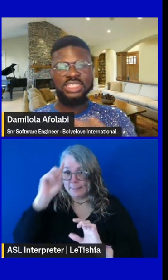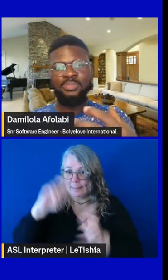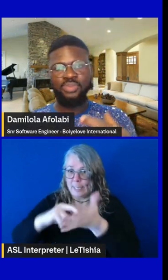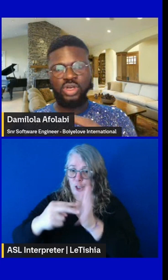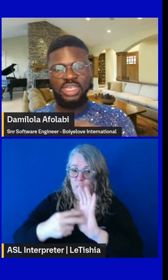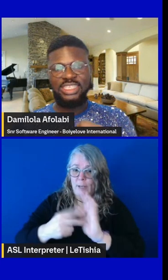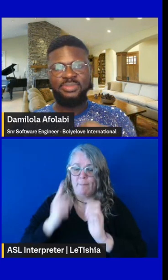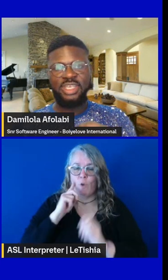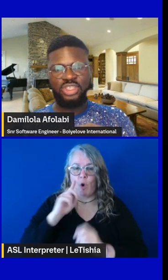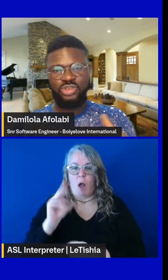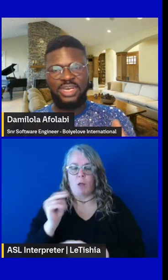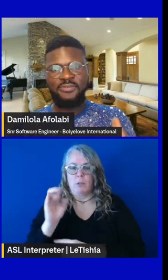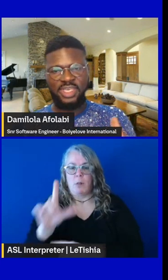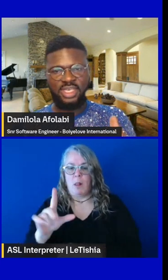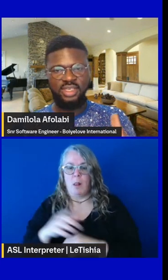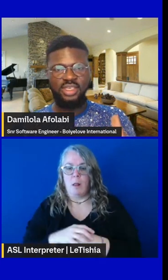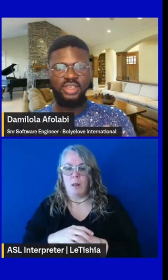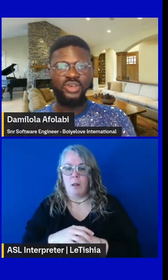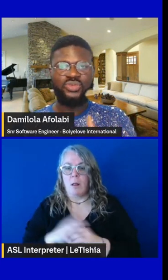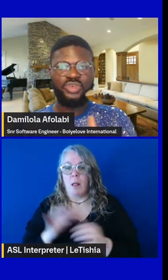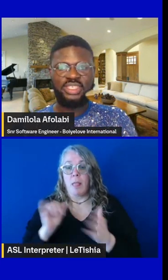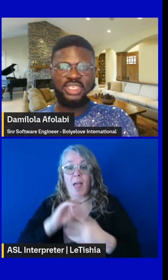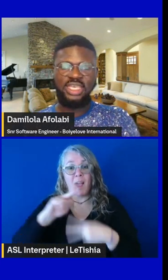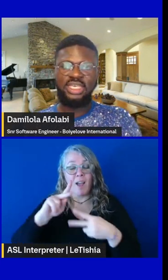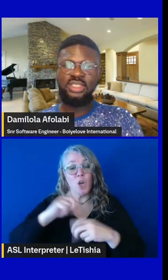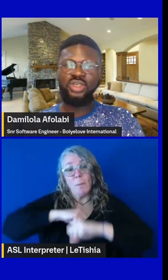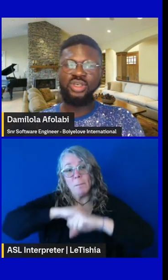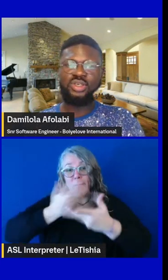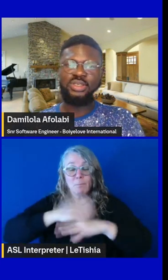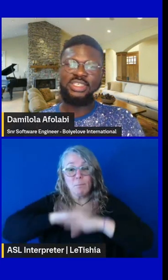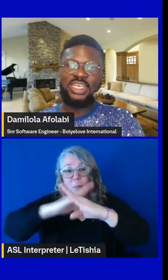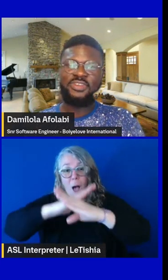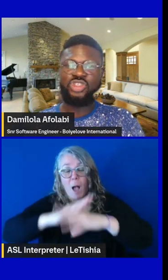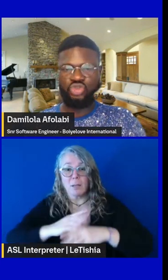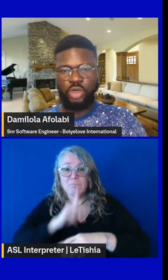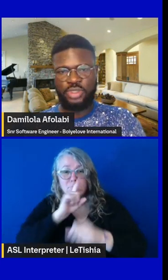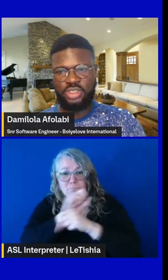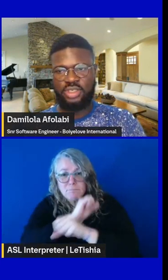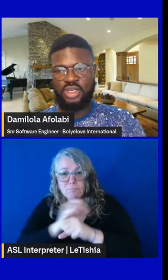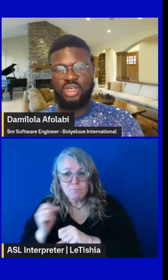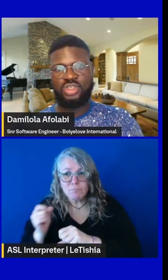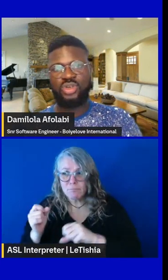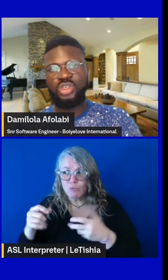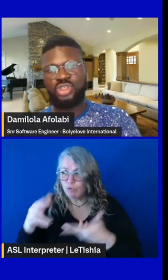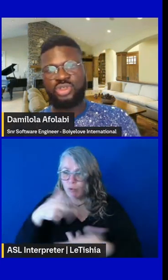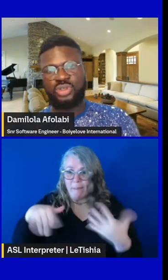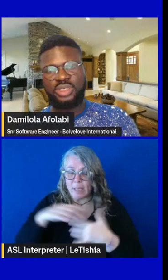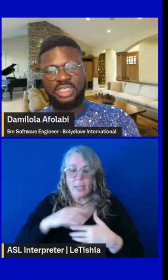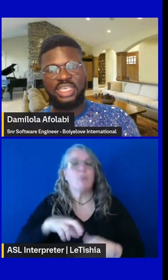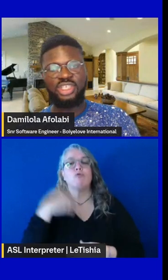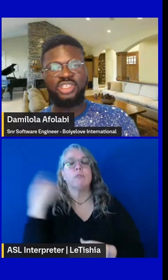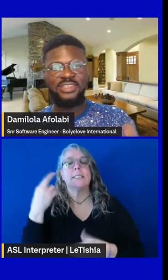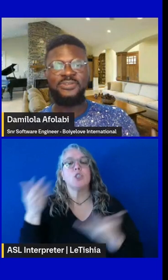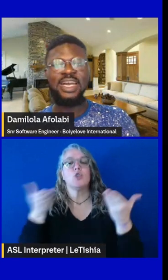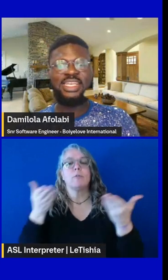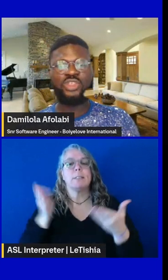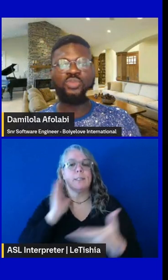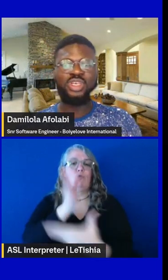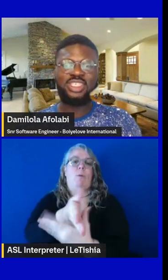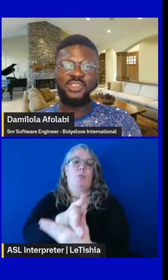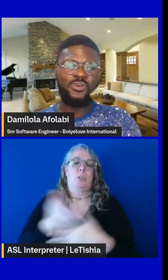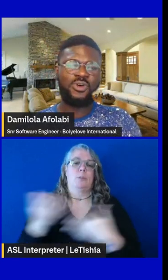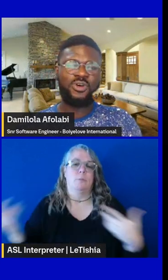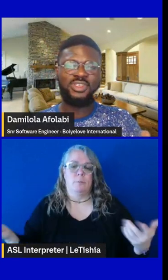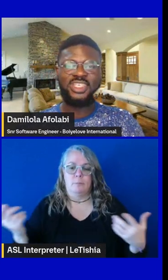So this can block legitimate traffic, risking service disruption. So console intentions define